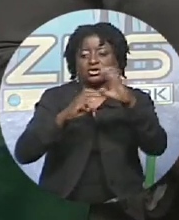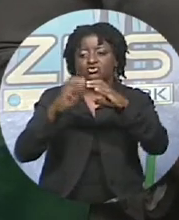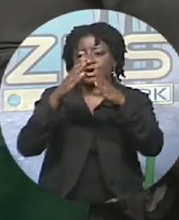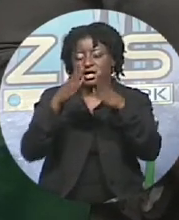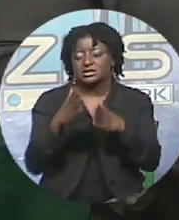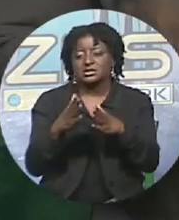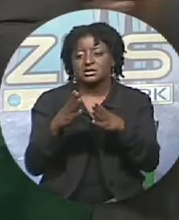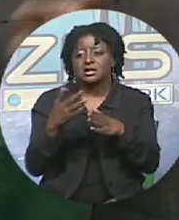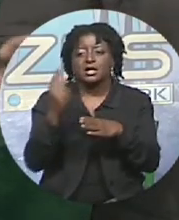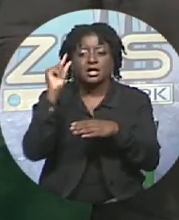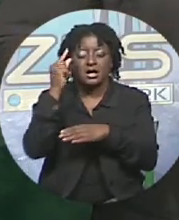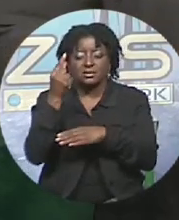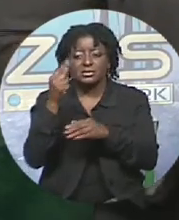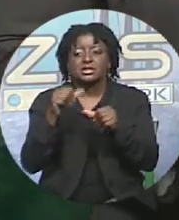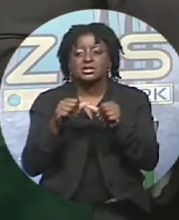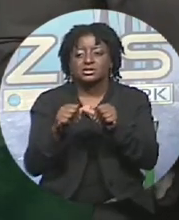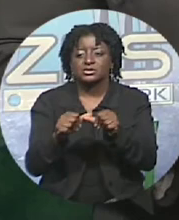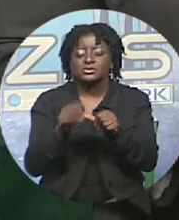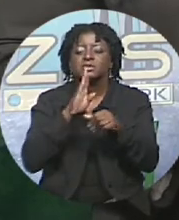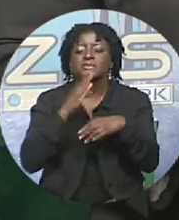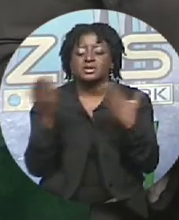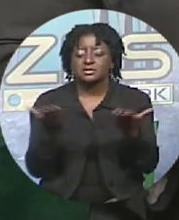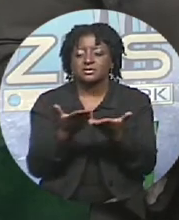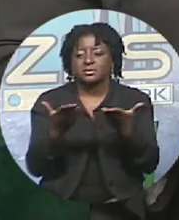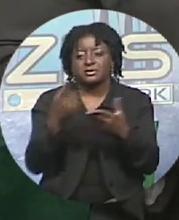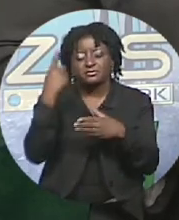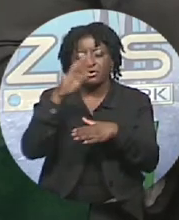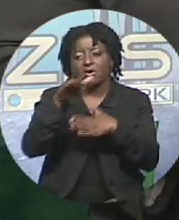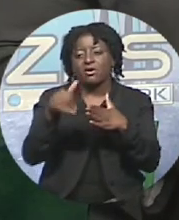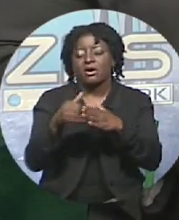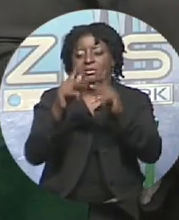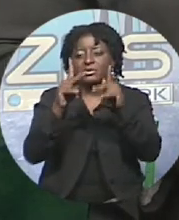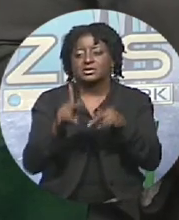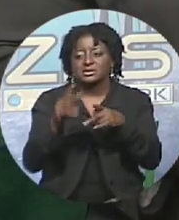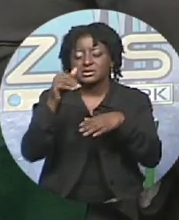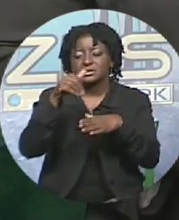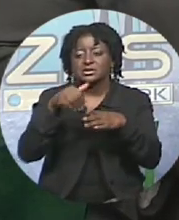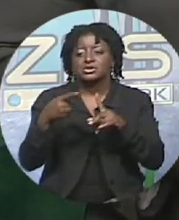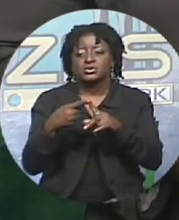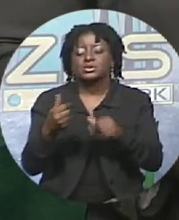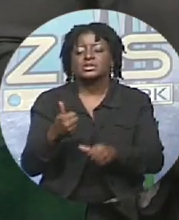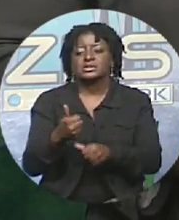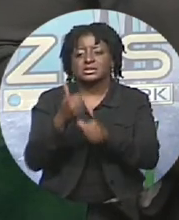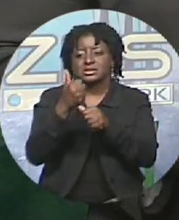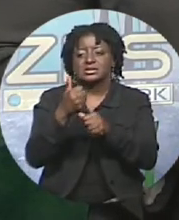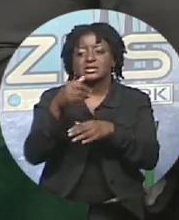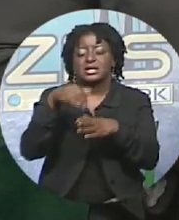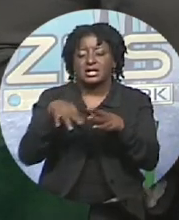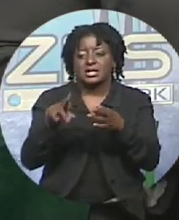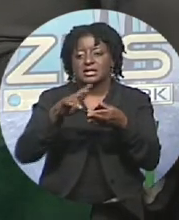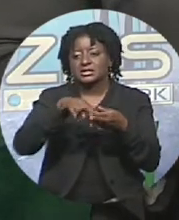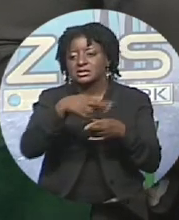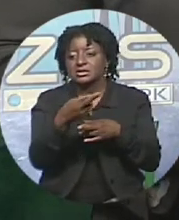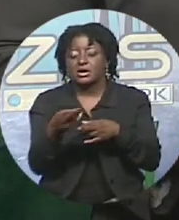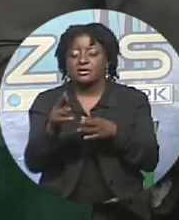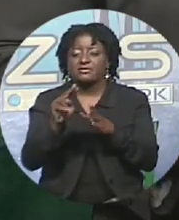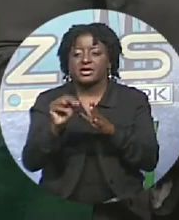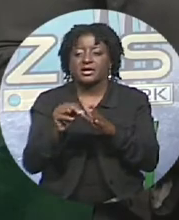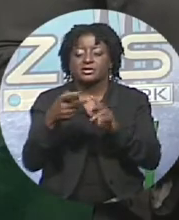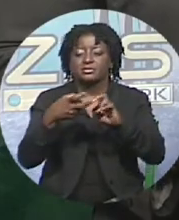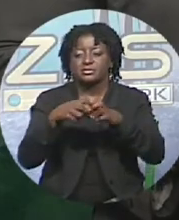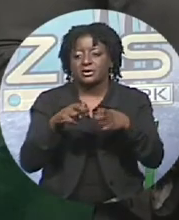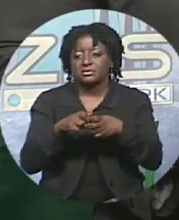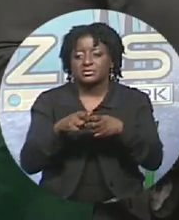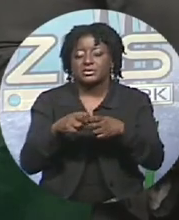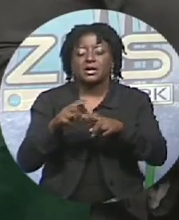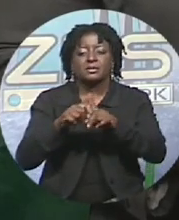to be available to all the parties to assist in the mediation and resolution of their differences. In doing so, however, the government will not